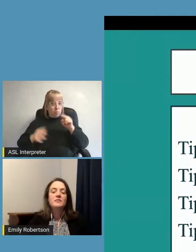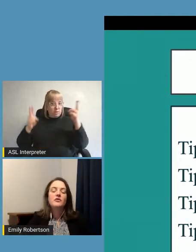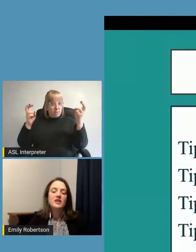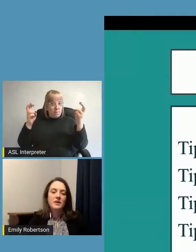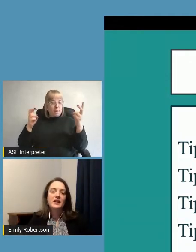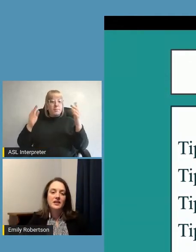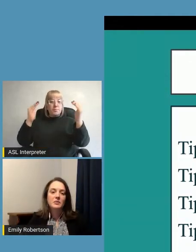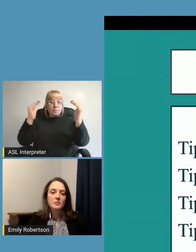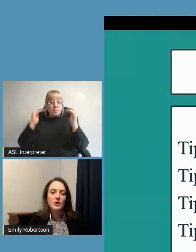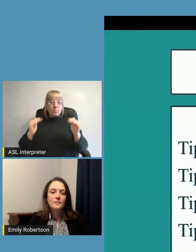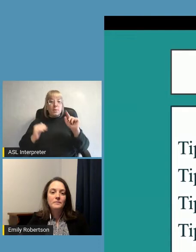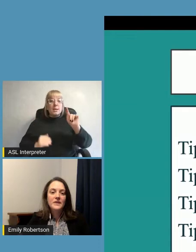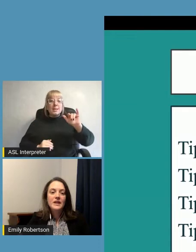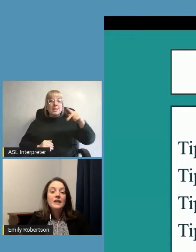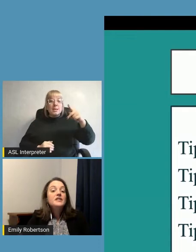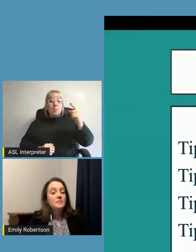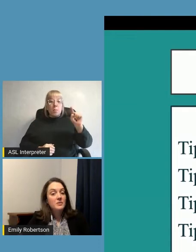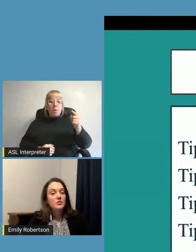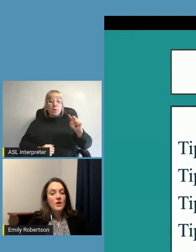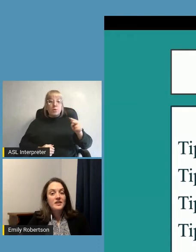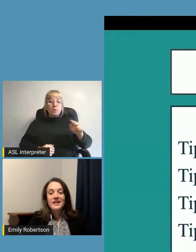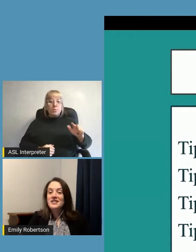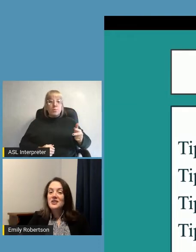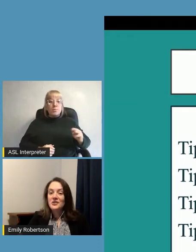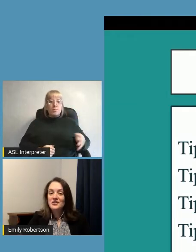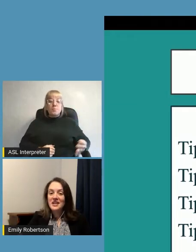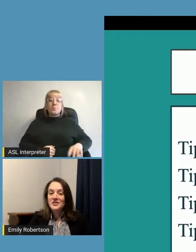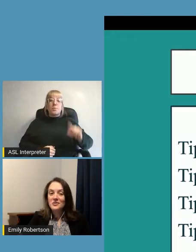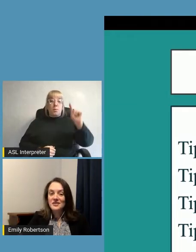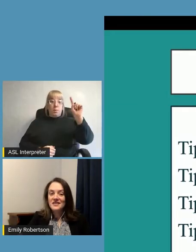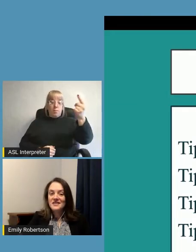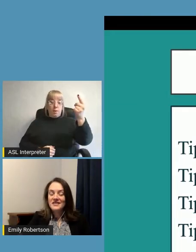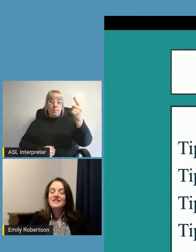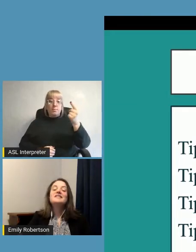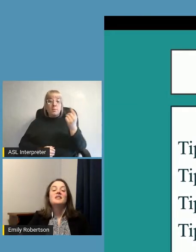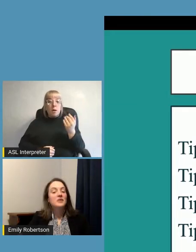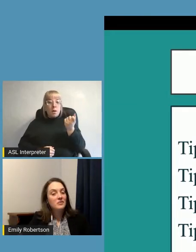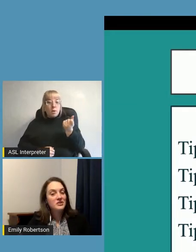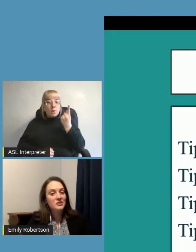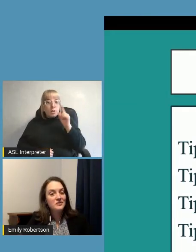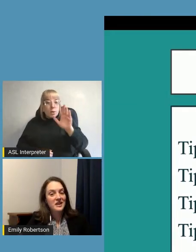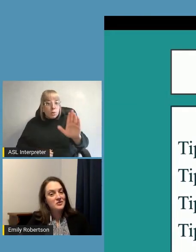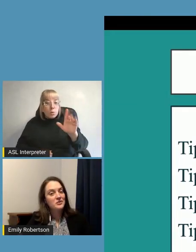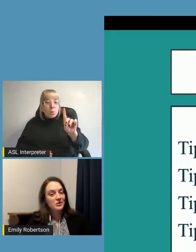them first before explaining a little bit more. Tip number 1, get to know your data sources.